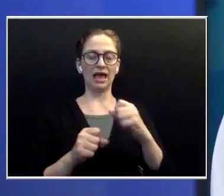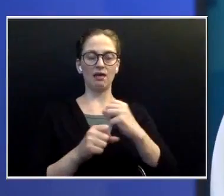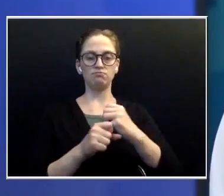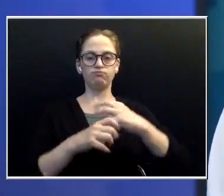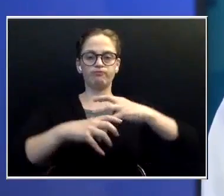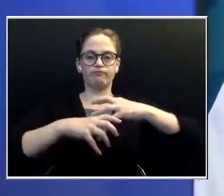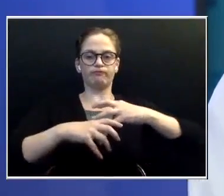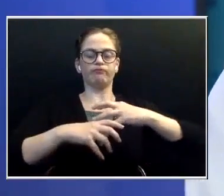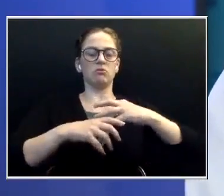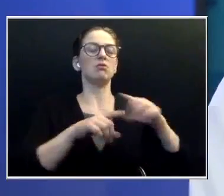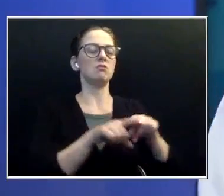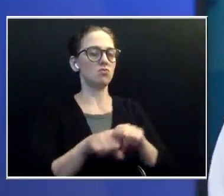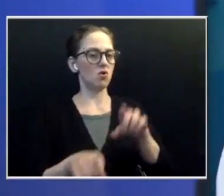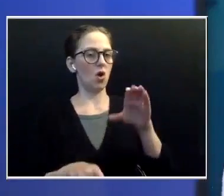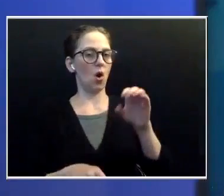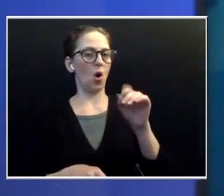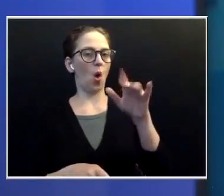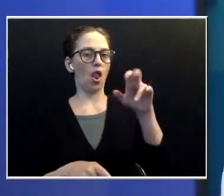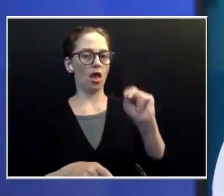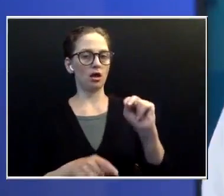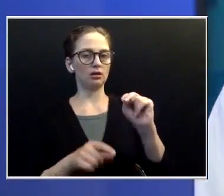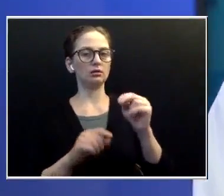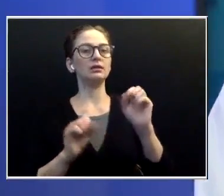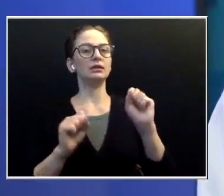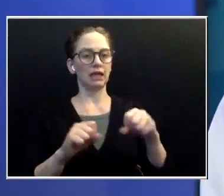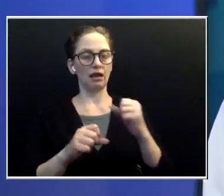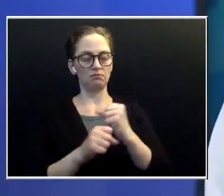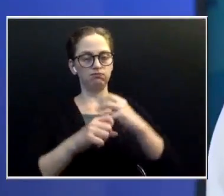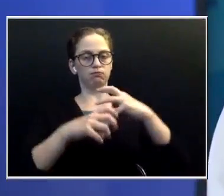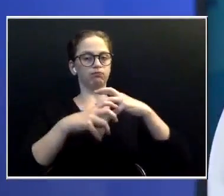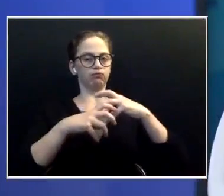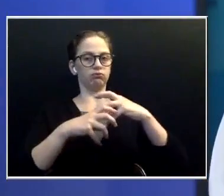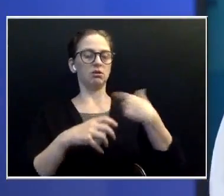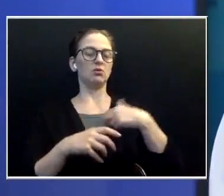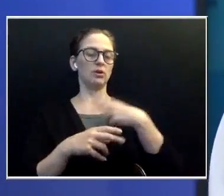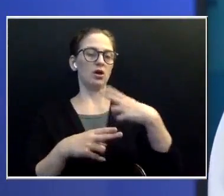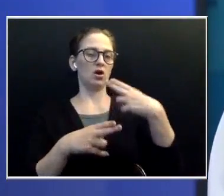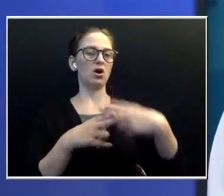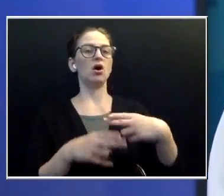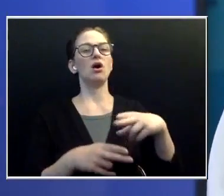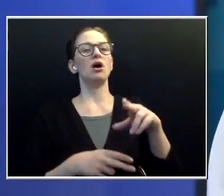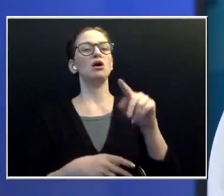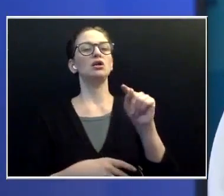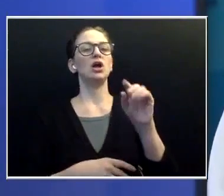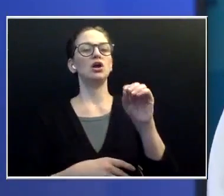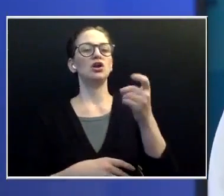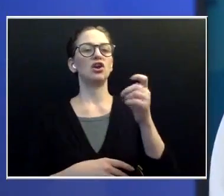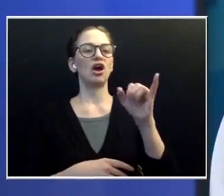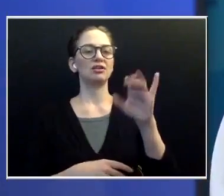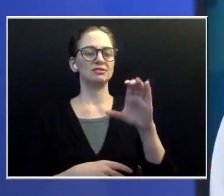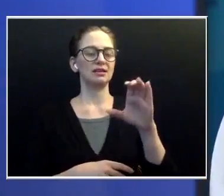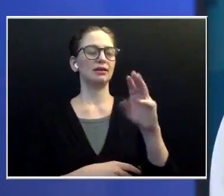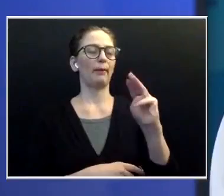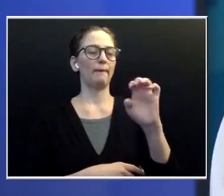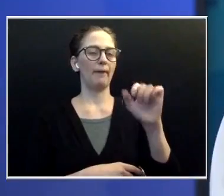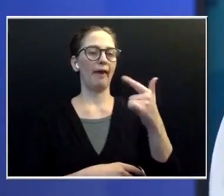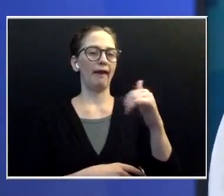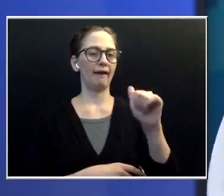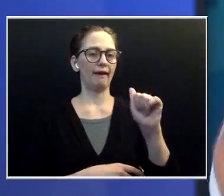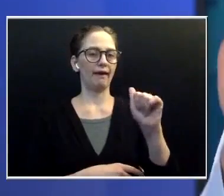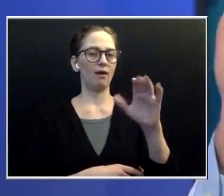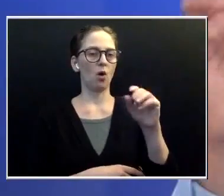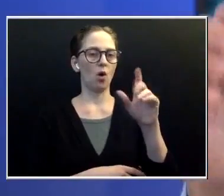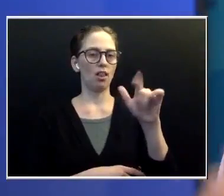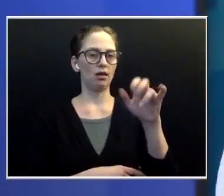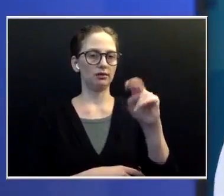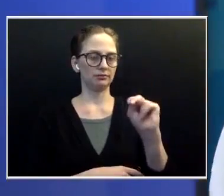significantly distended, we call this condition toxic megacolon. So toxic megacolon, when there's a lot of air in the colon, it can get perforated. It